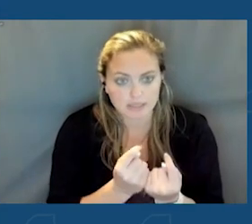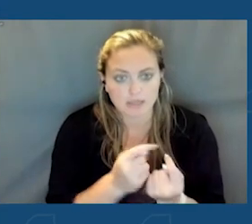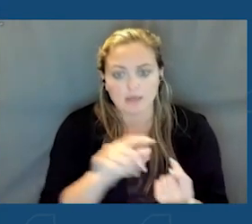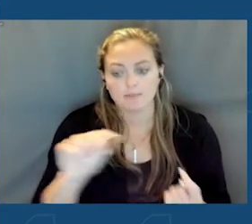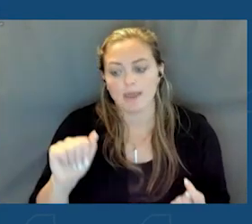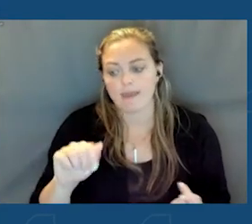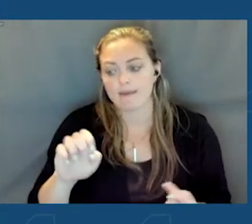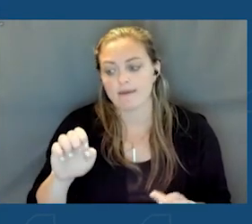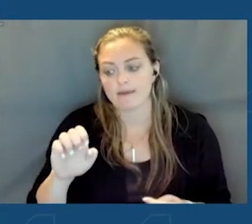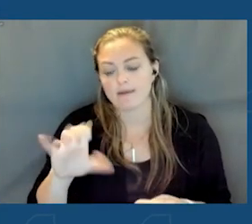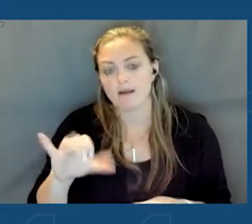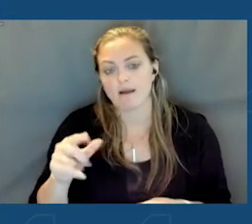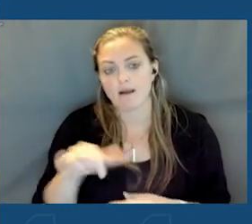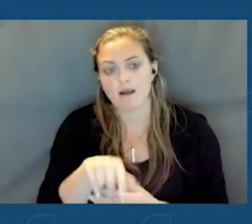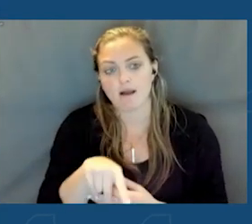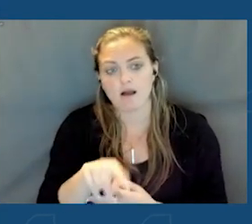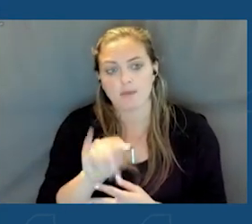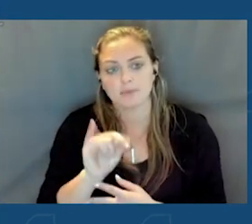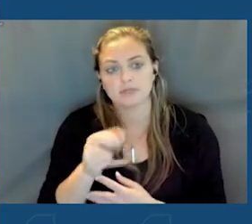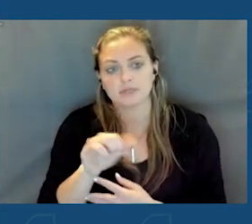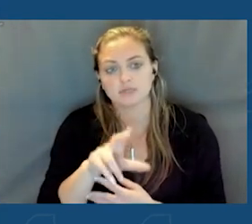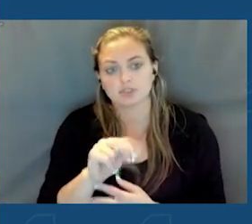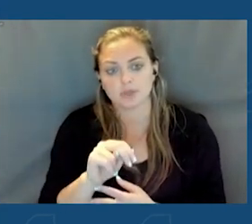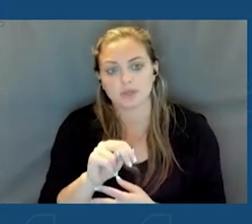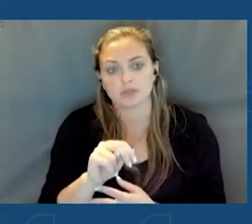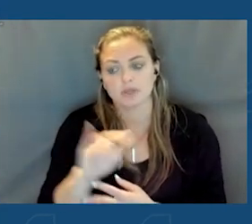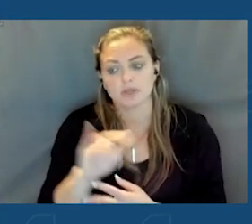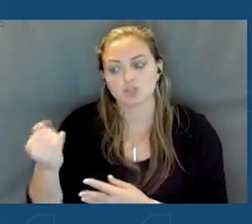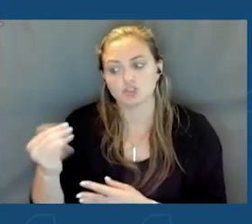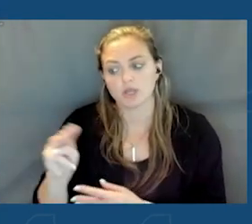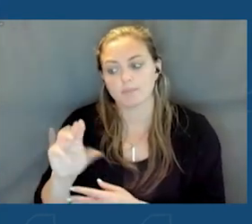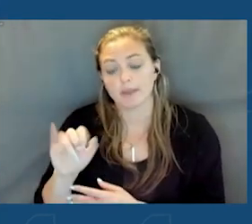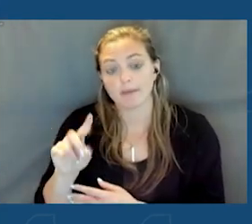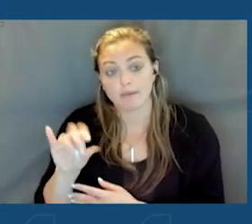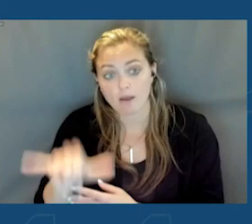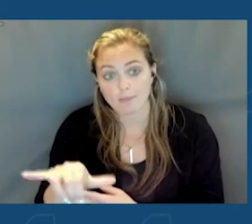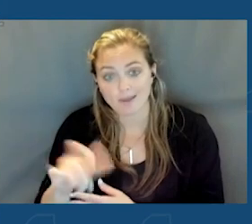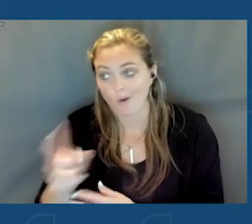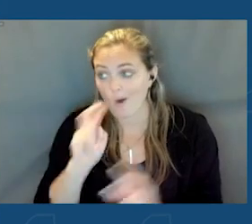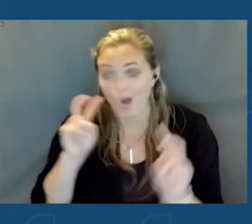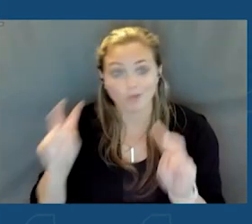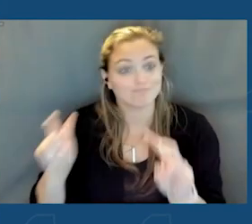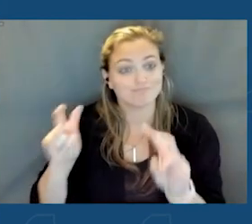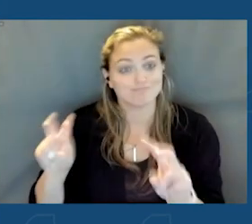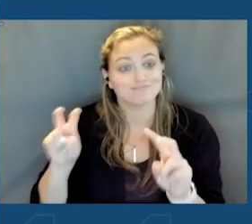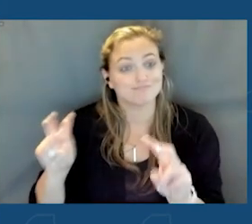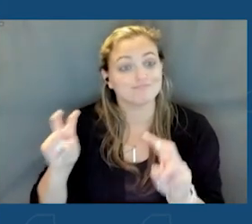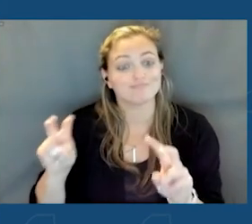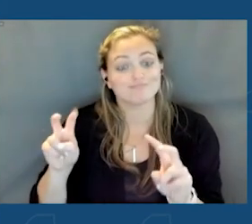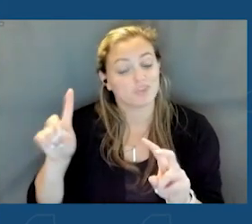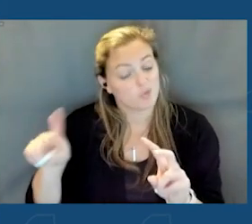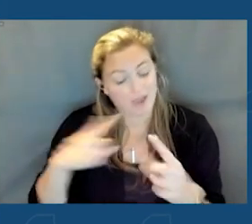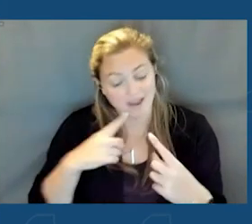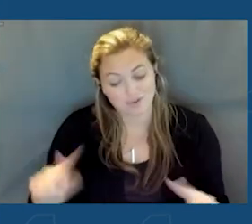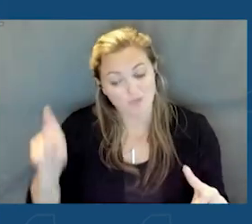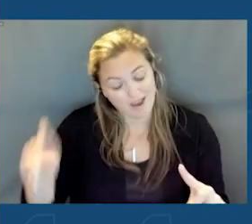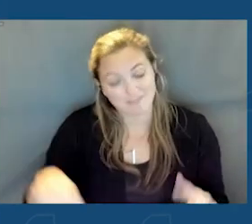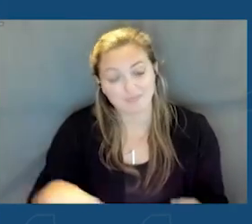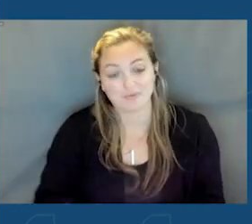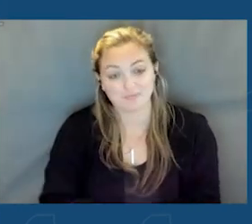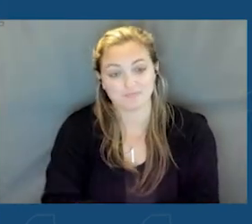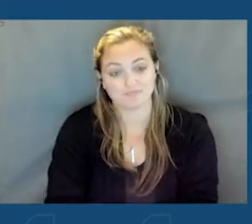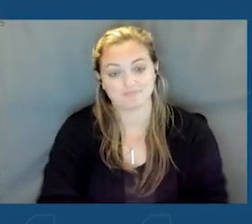builder, and Gensler is our designer. Jay Badami, all eyes are on you. You've got to deliver this. There you go. All right,